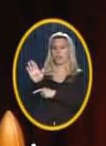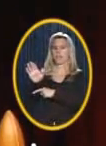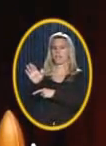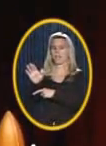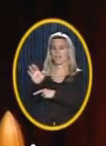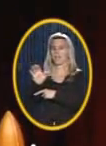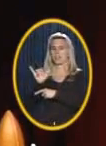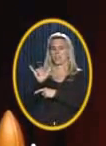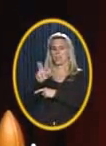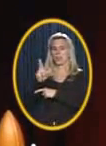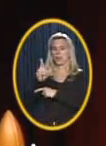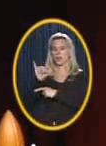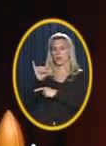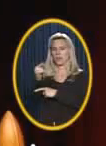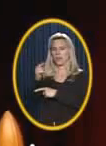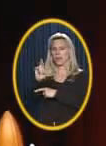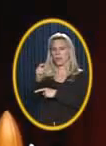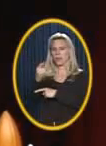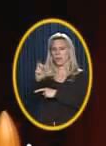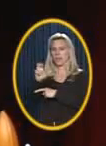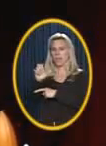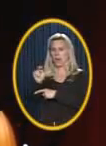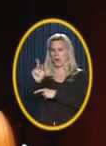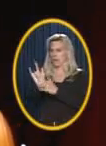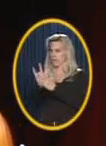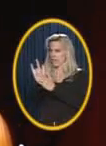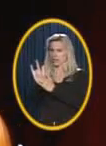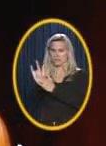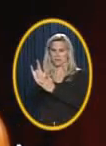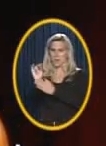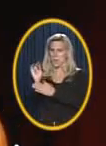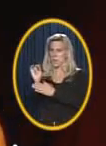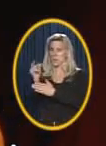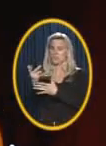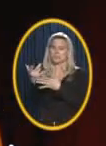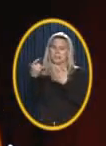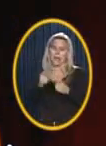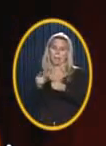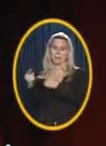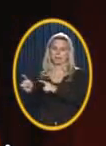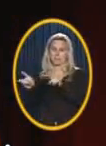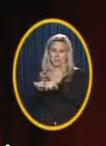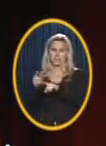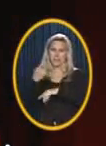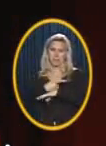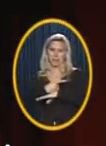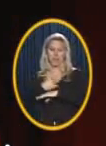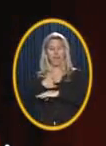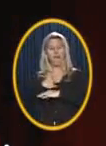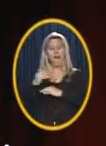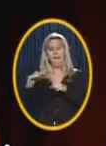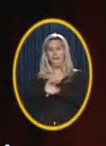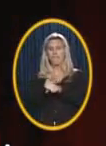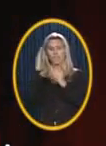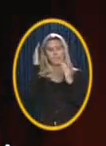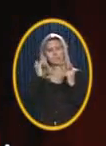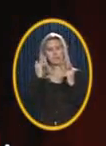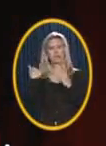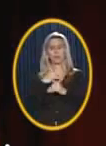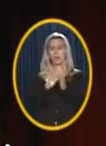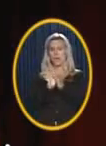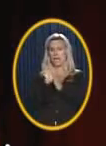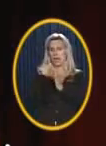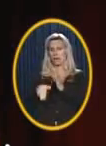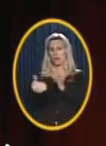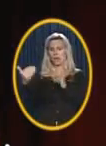April the 12th, which is not true at all, but it just turned out that way. And I fully expected we were going to go down and count this thing